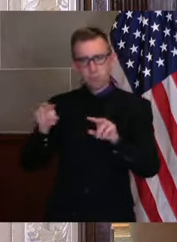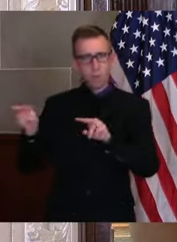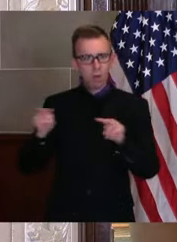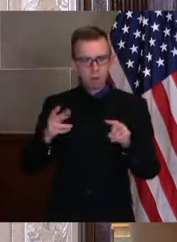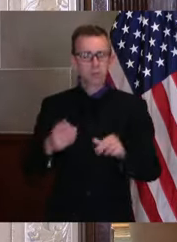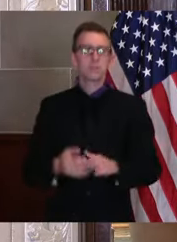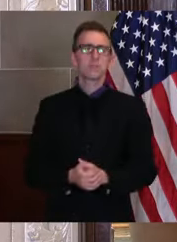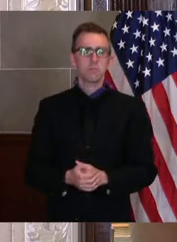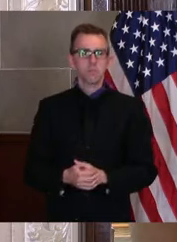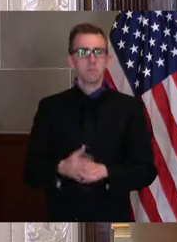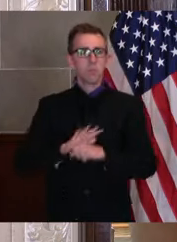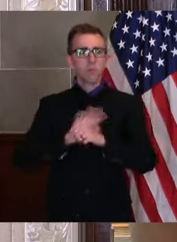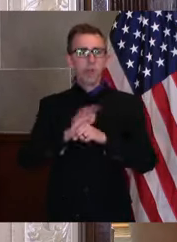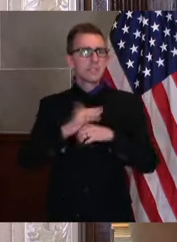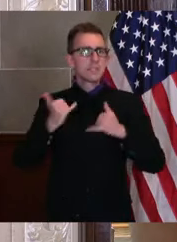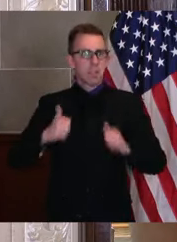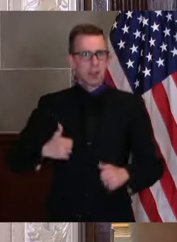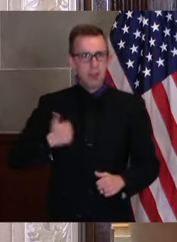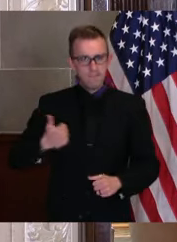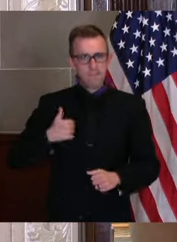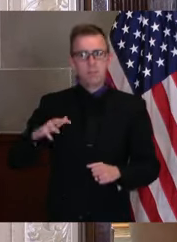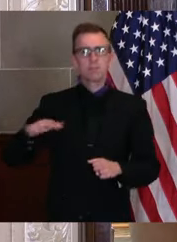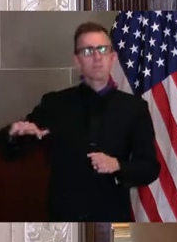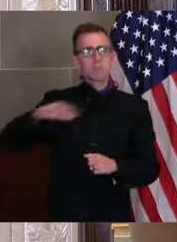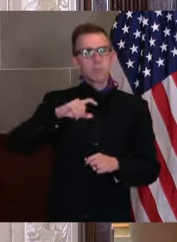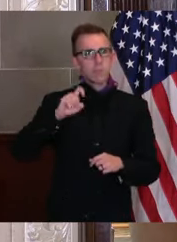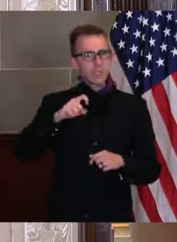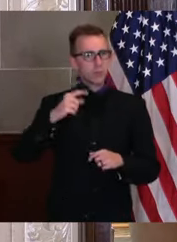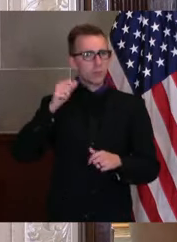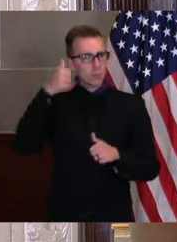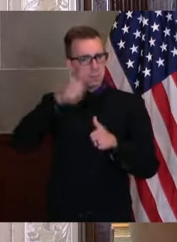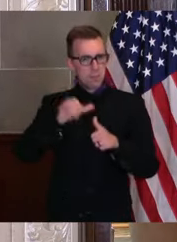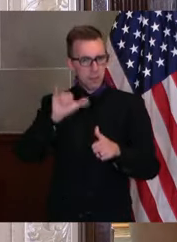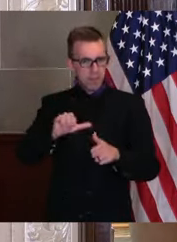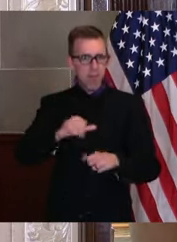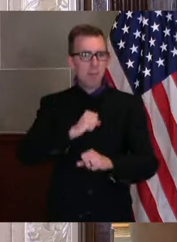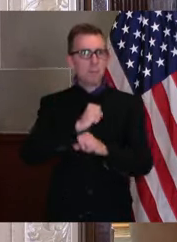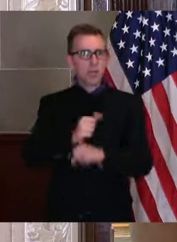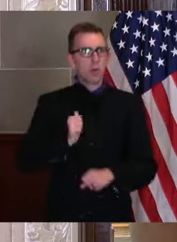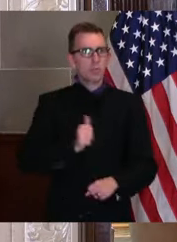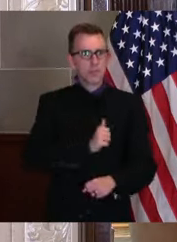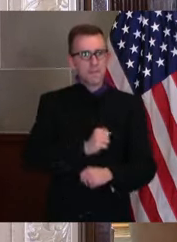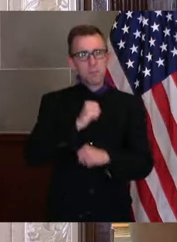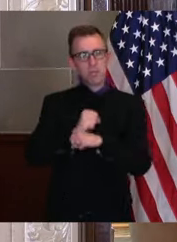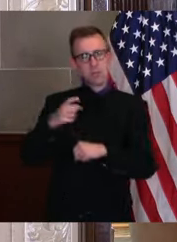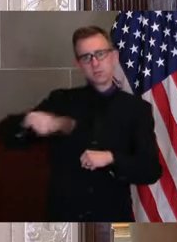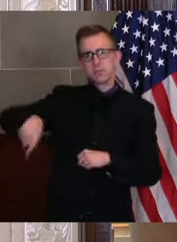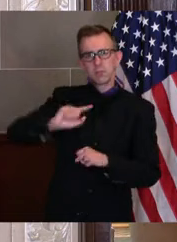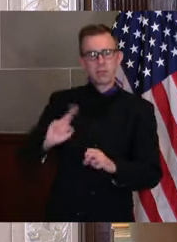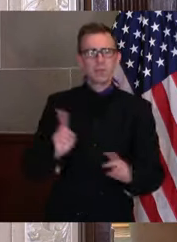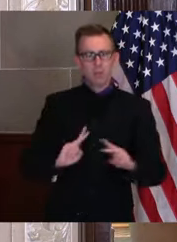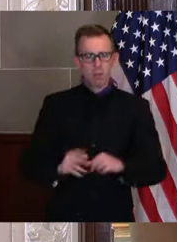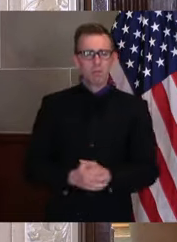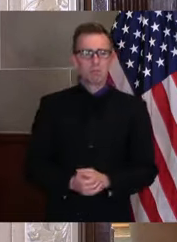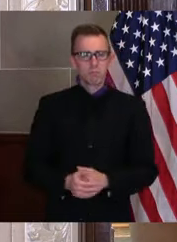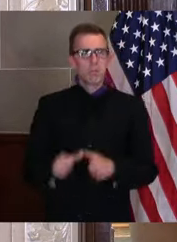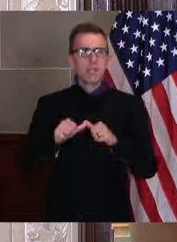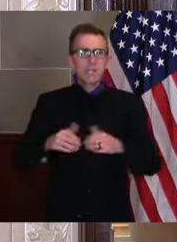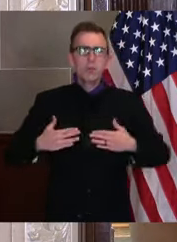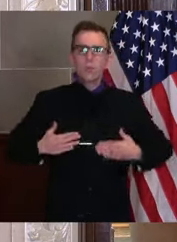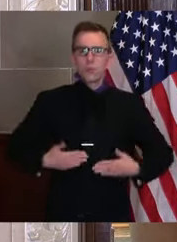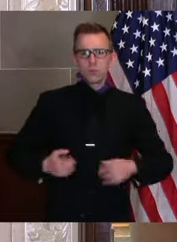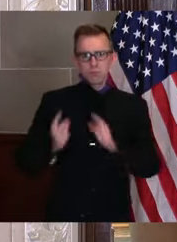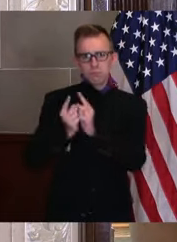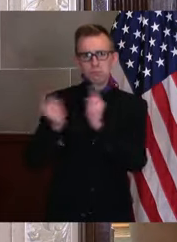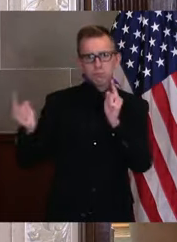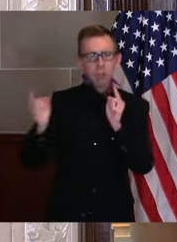there, and we must continue to protect ourselves and others. Continue to social distance. Continue to use common sense